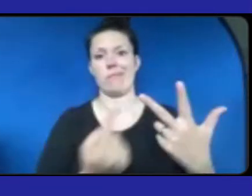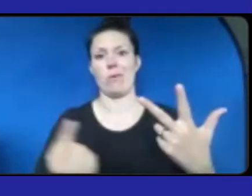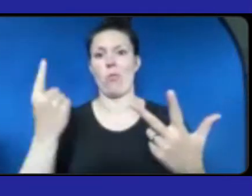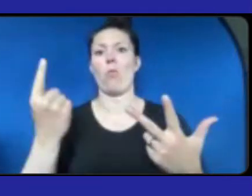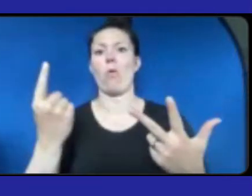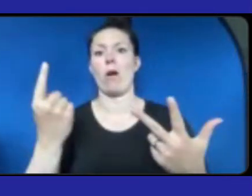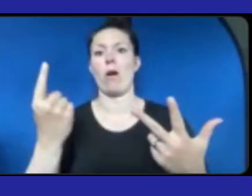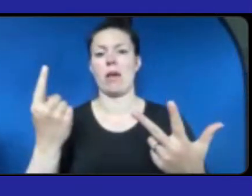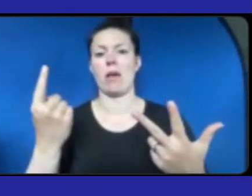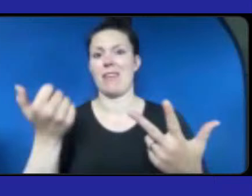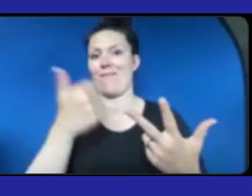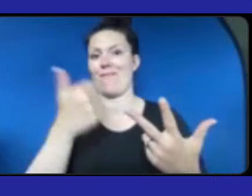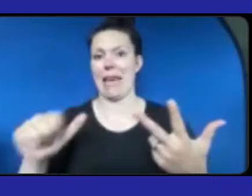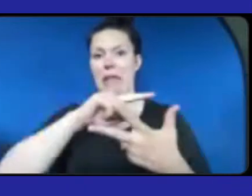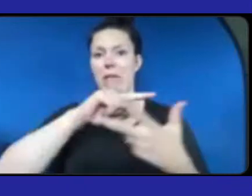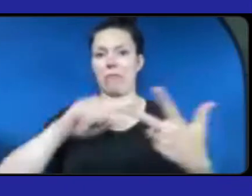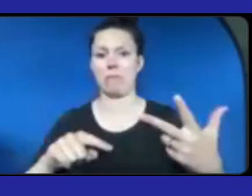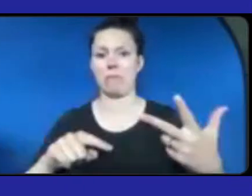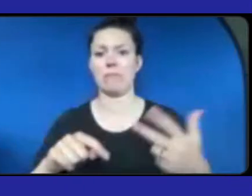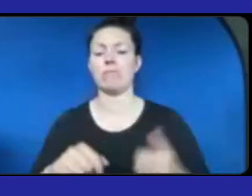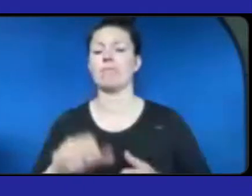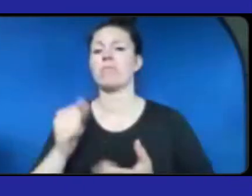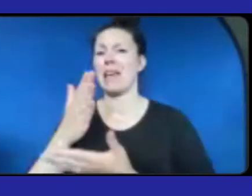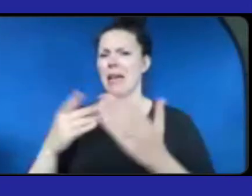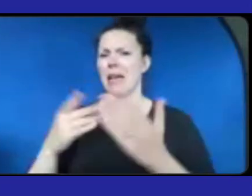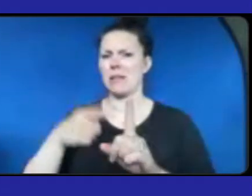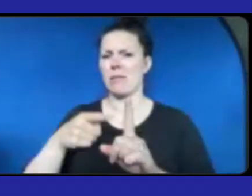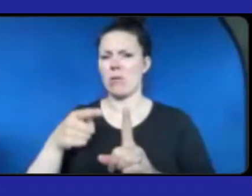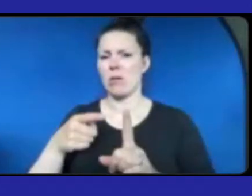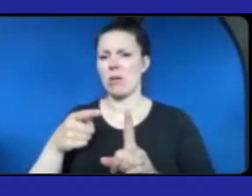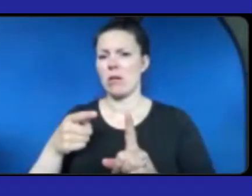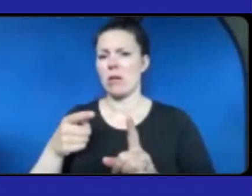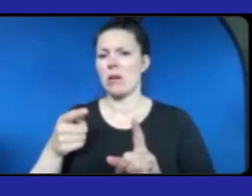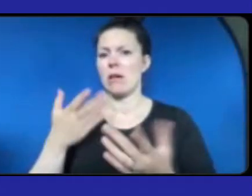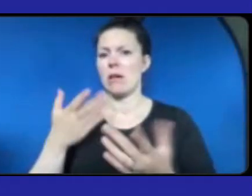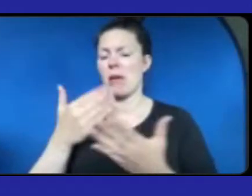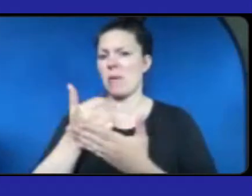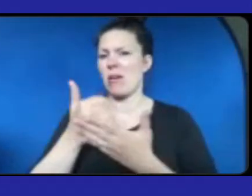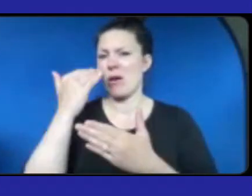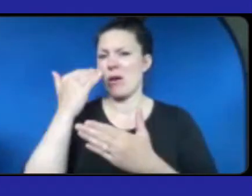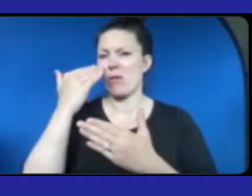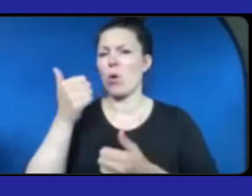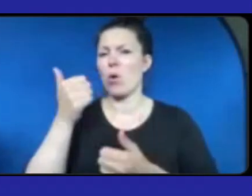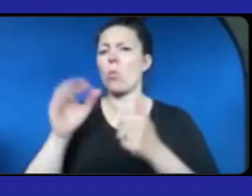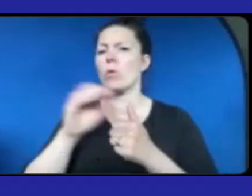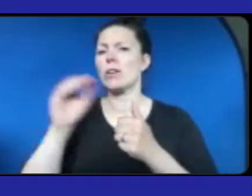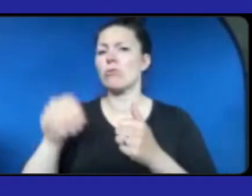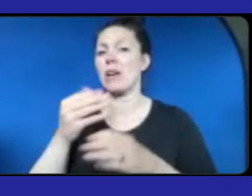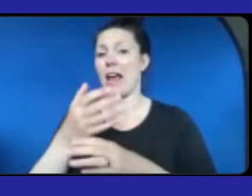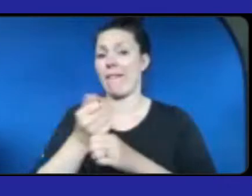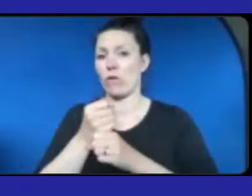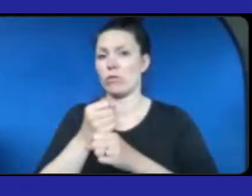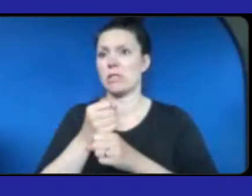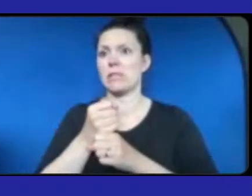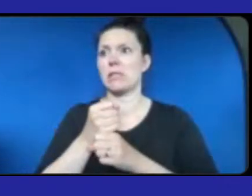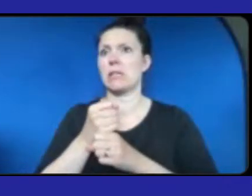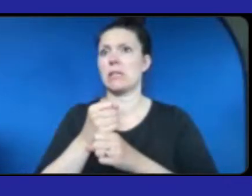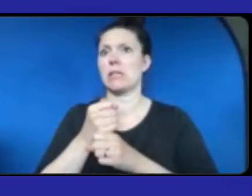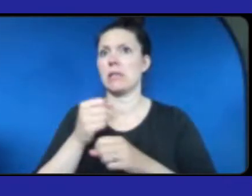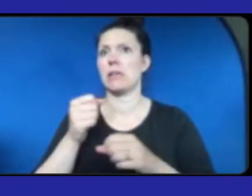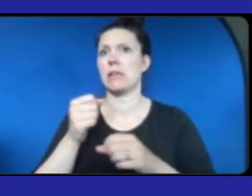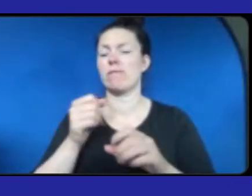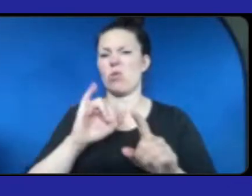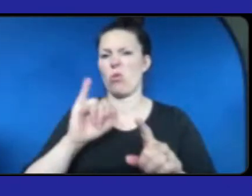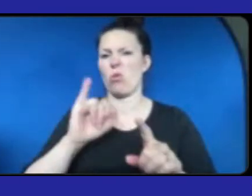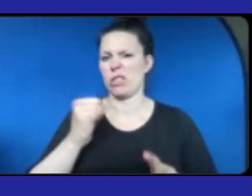Yeah. Okay. At some point, I mean, we may have the information, we may not. It would be helpful to know what percentage have received other